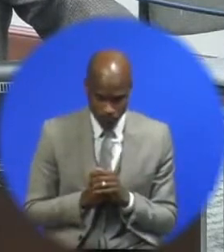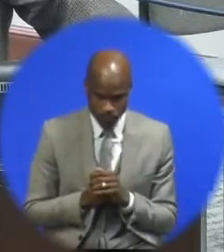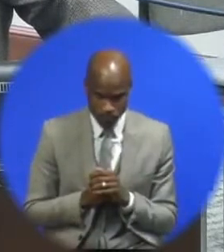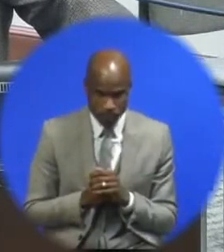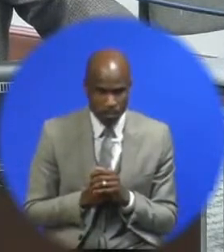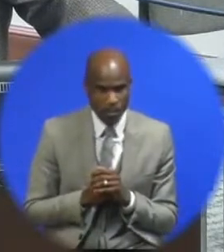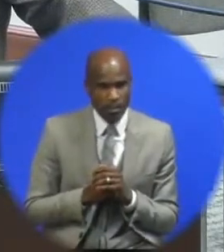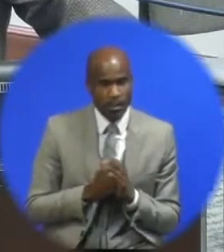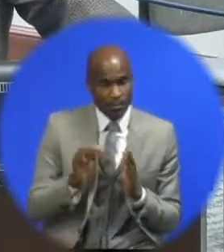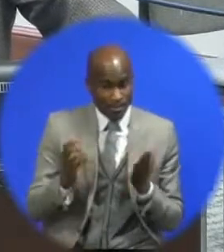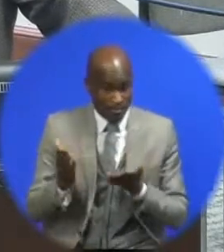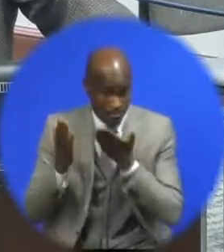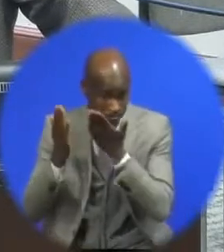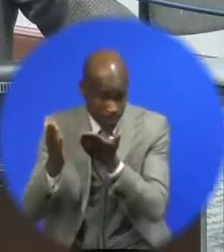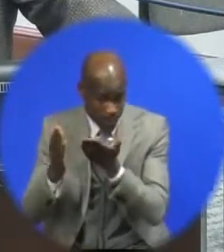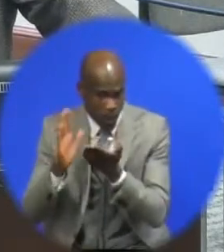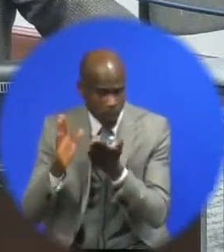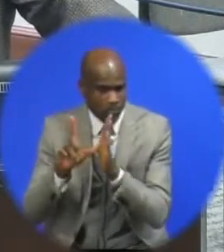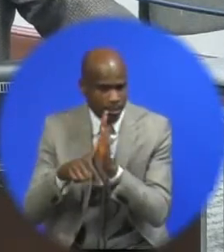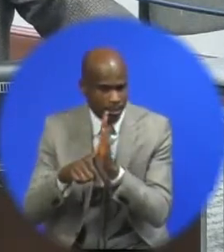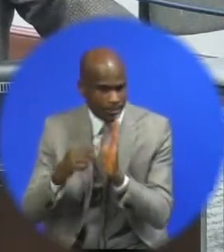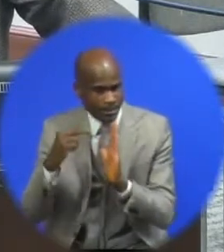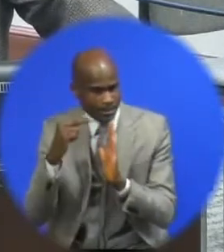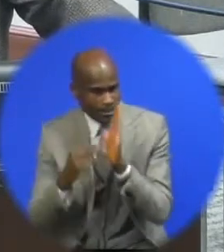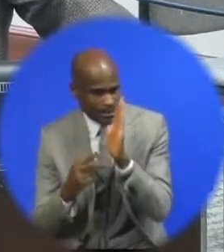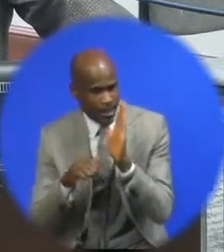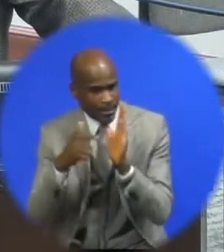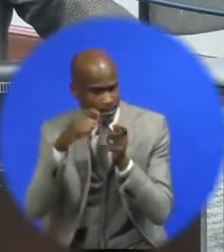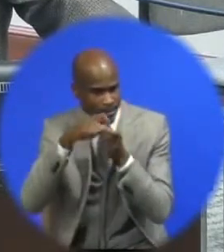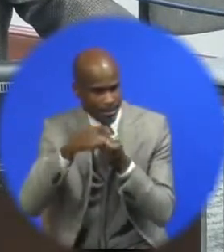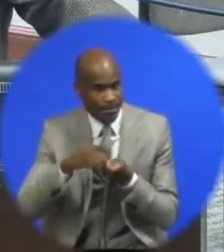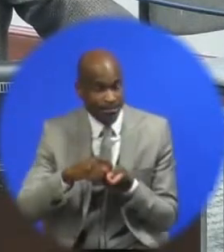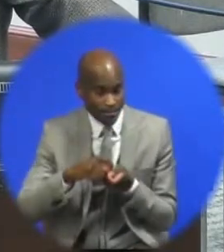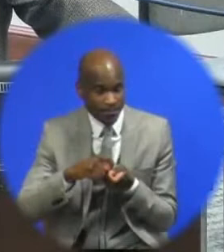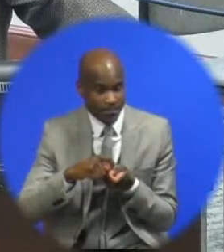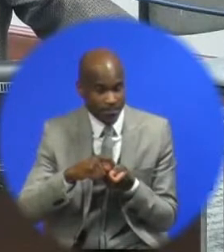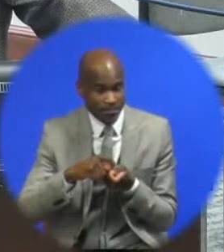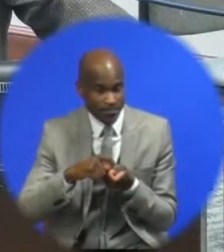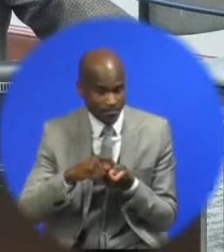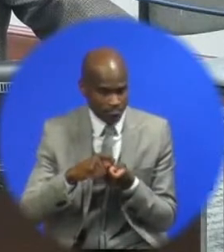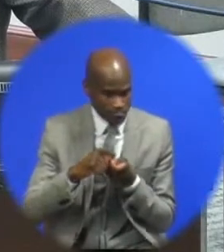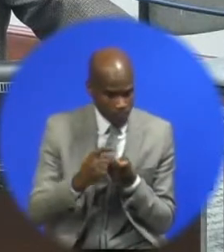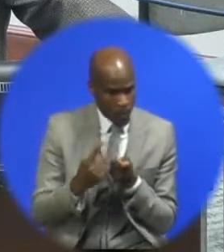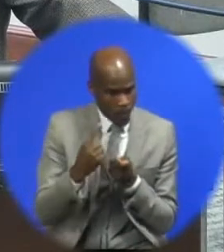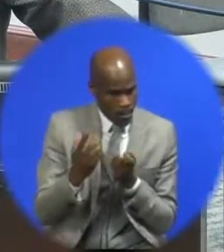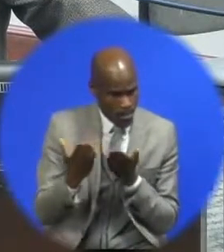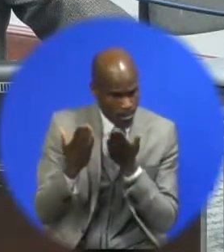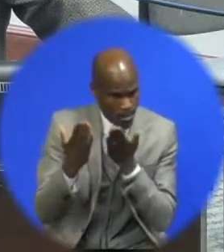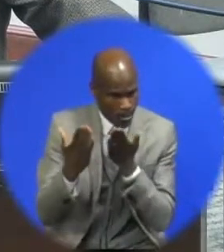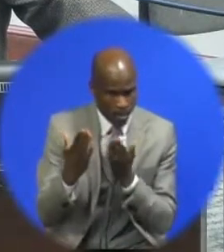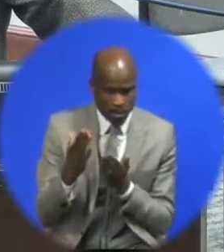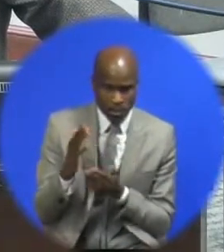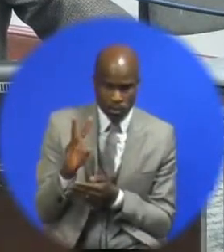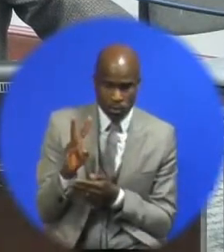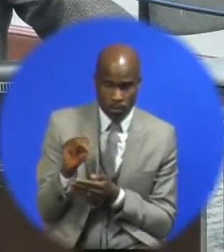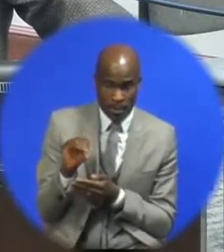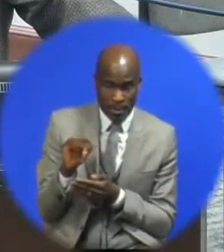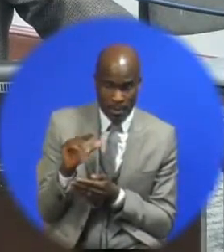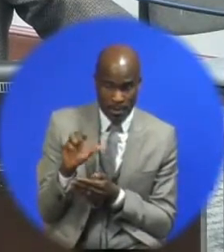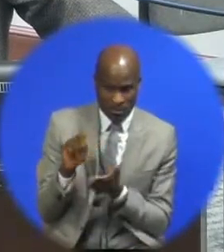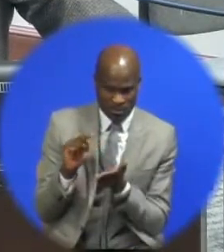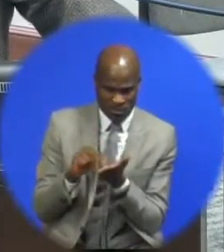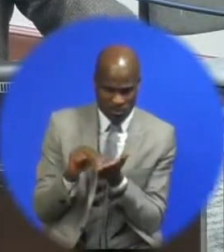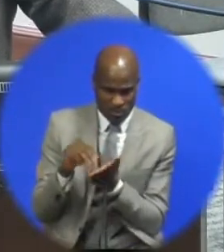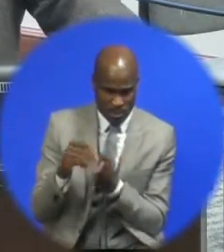details there. I would point out that one of them, the $2 million in recurring money, which we're asking the